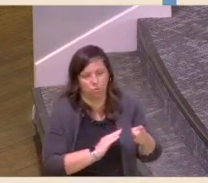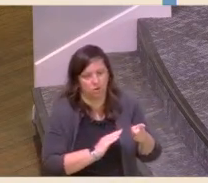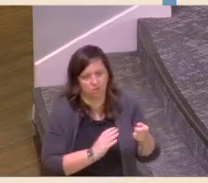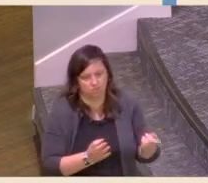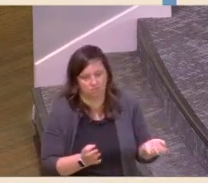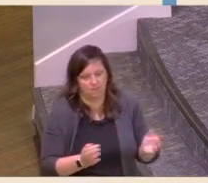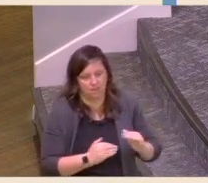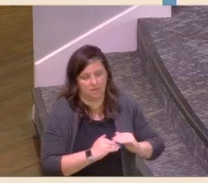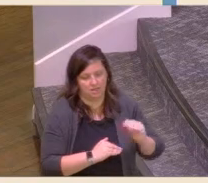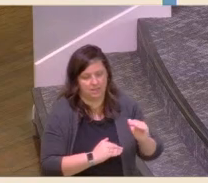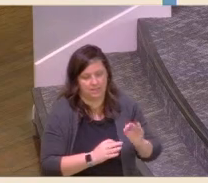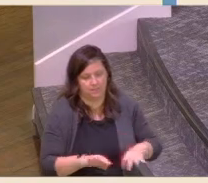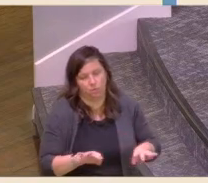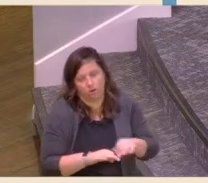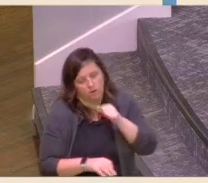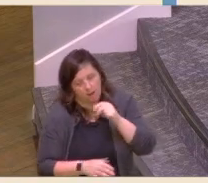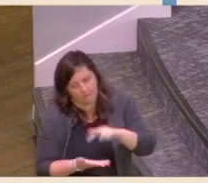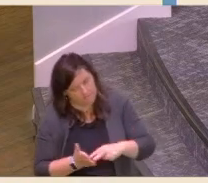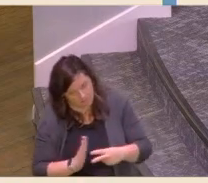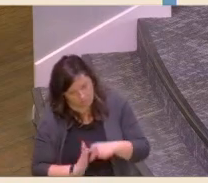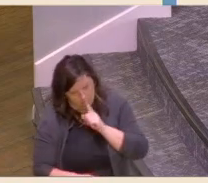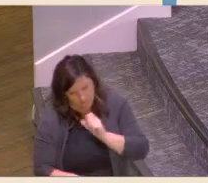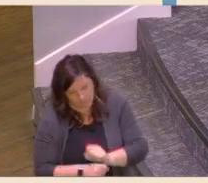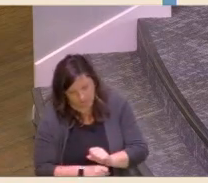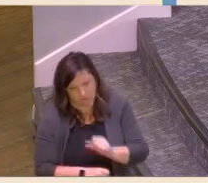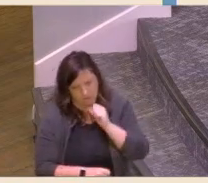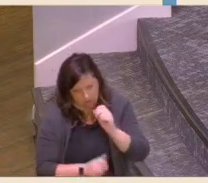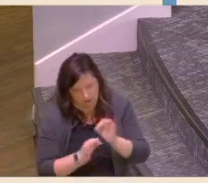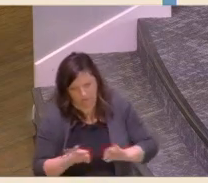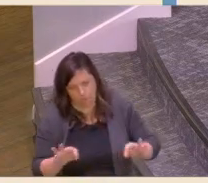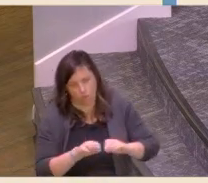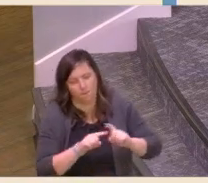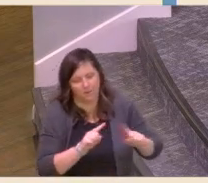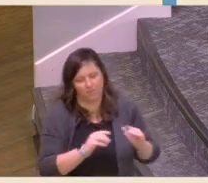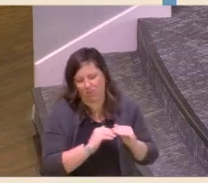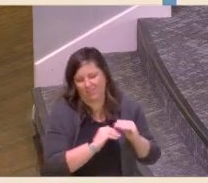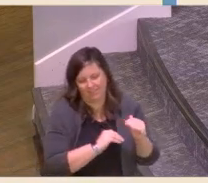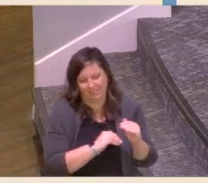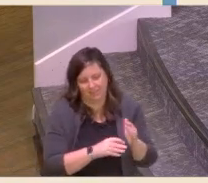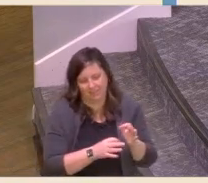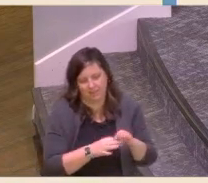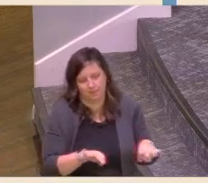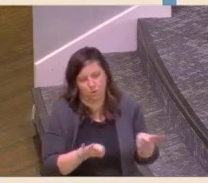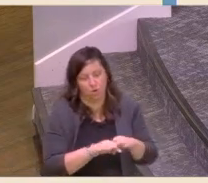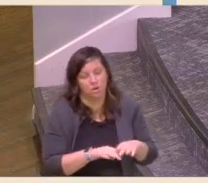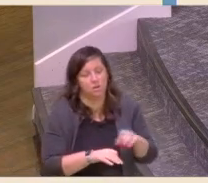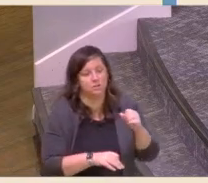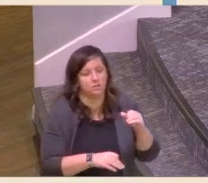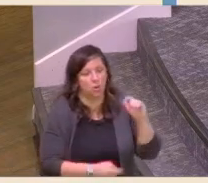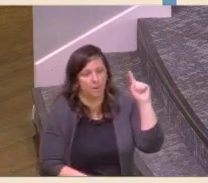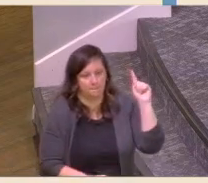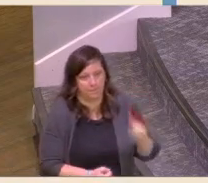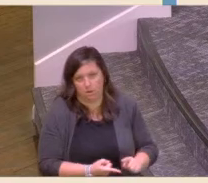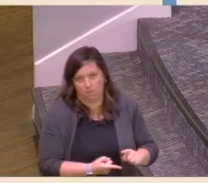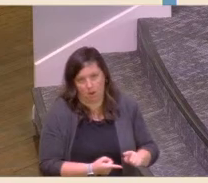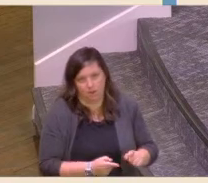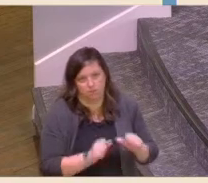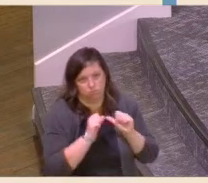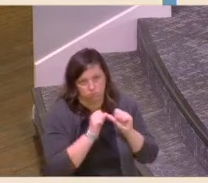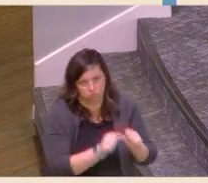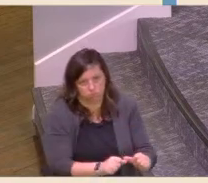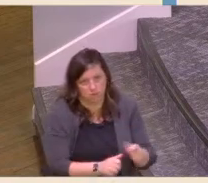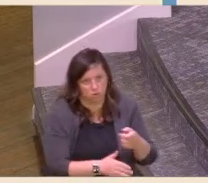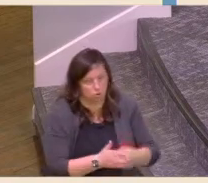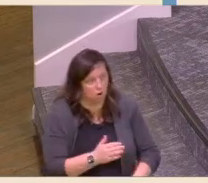to say that they aren't important, but they were ranked the least important. So minimize long-term costs. Put the site